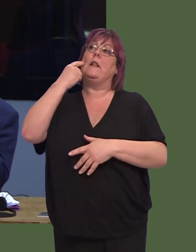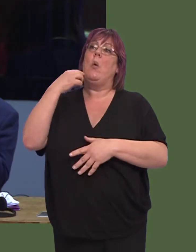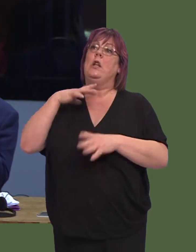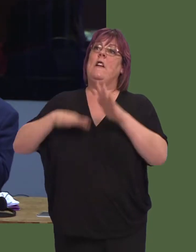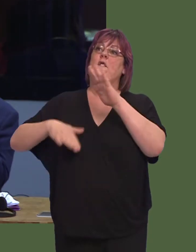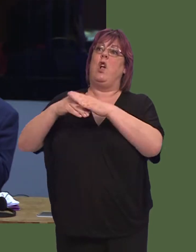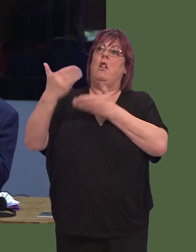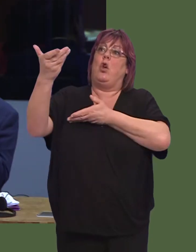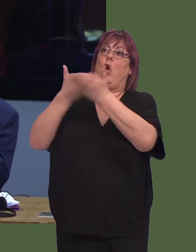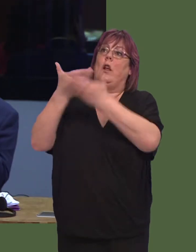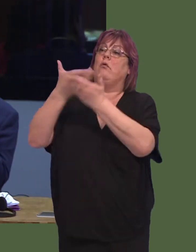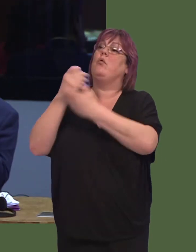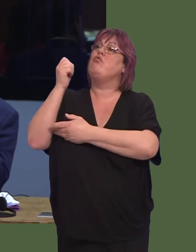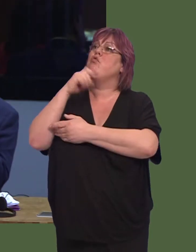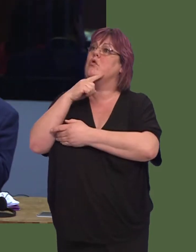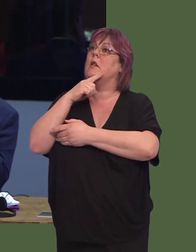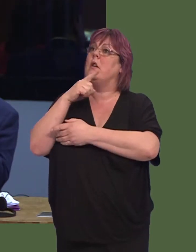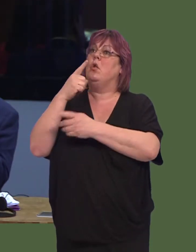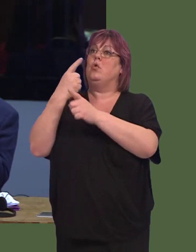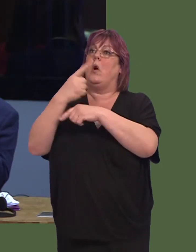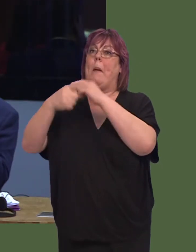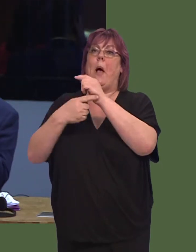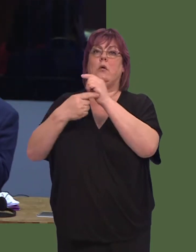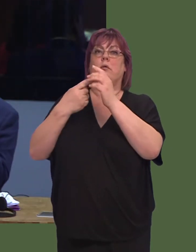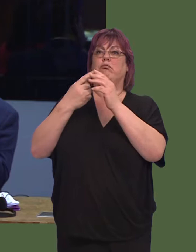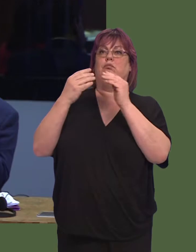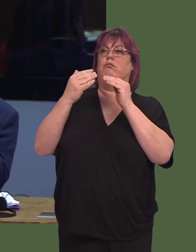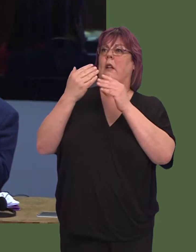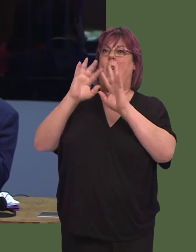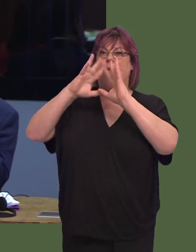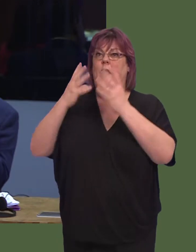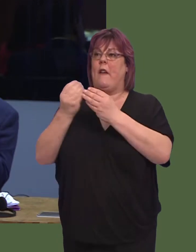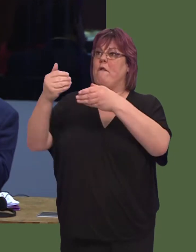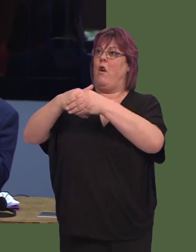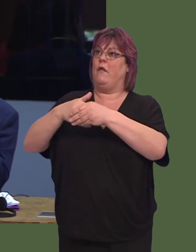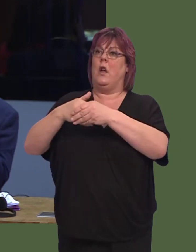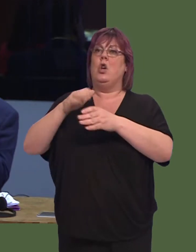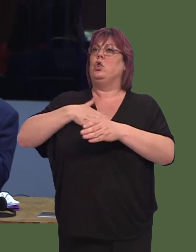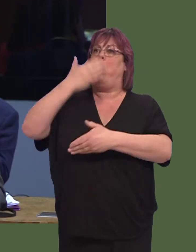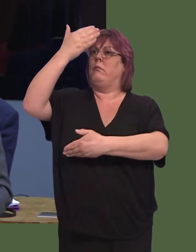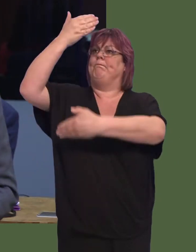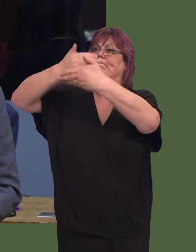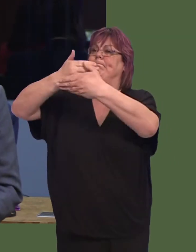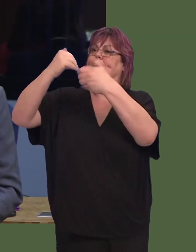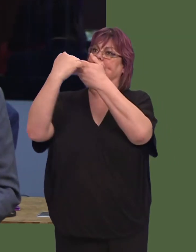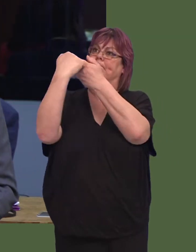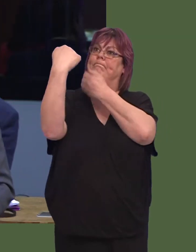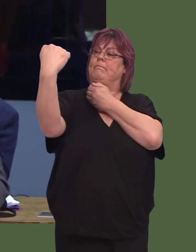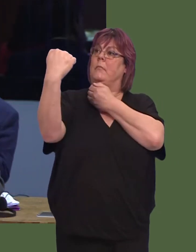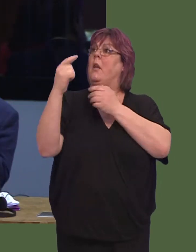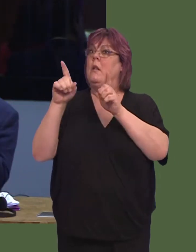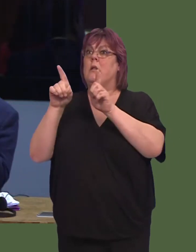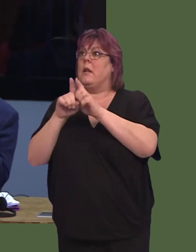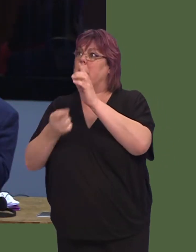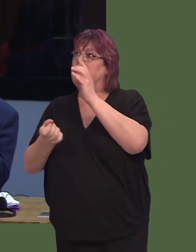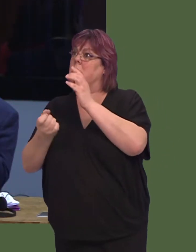with Russia on all issues dividing our countries, both domestic and international, rather than simply cutting off contact. If that is